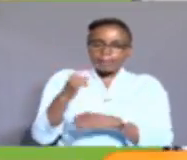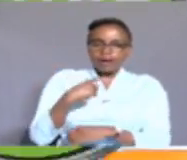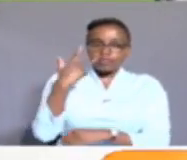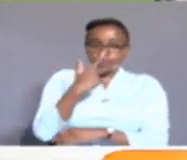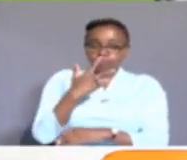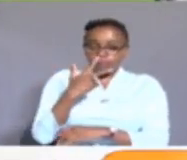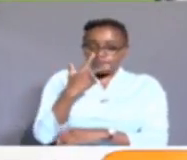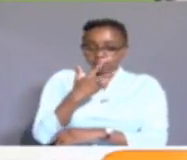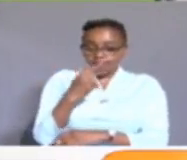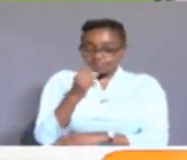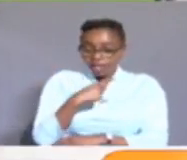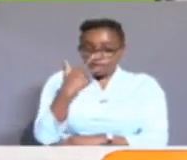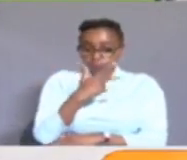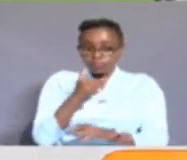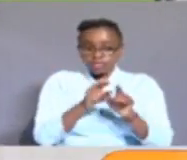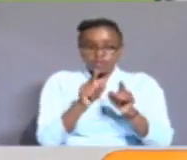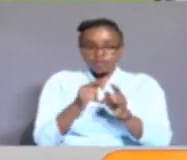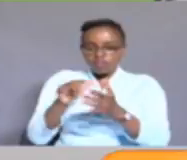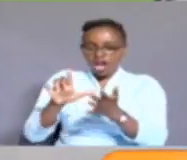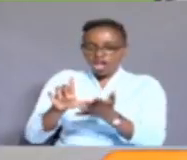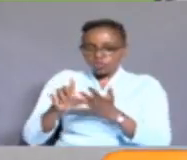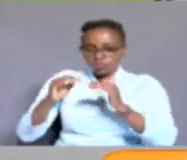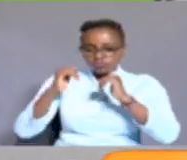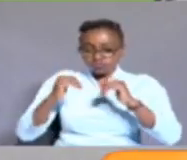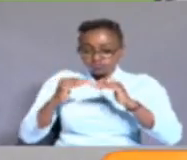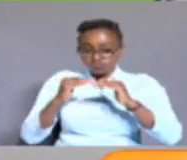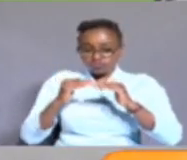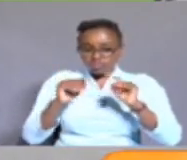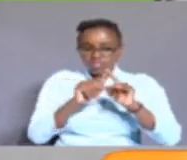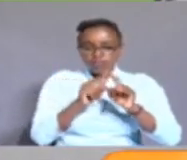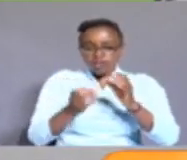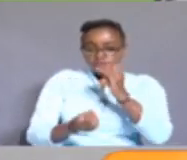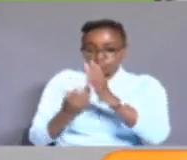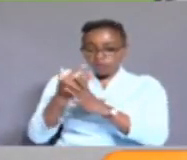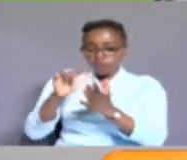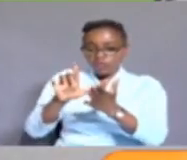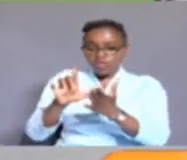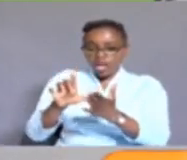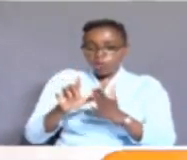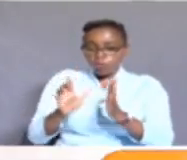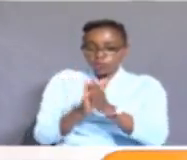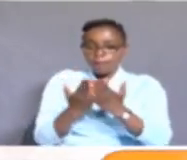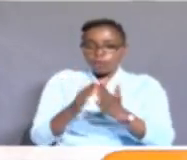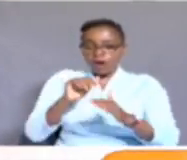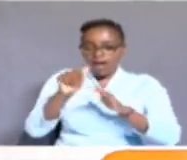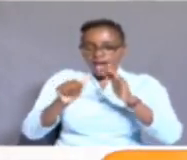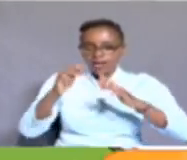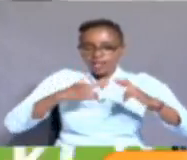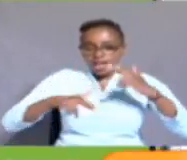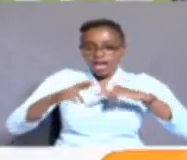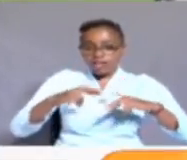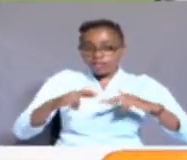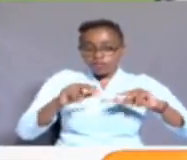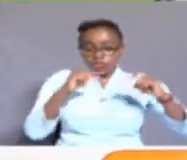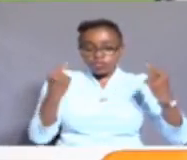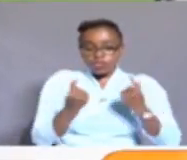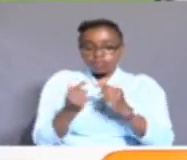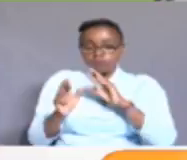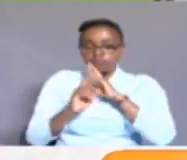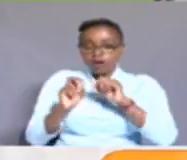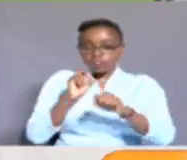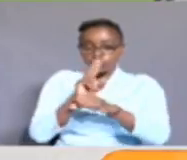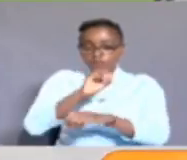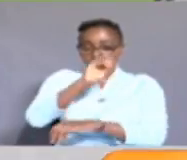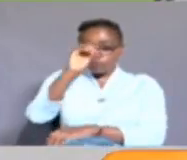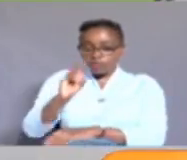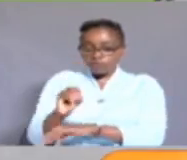bank attributed the performance to stronger non-funded income and a growth in its loan book in the period under review. The bank also reported a